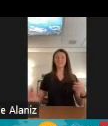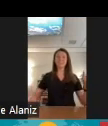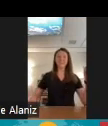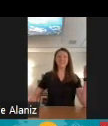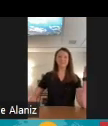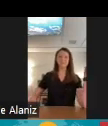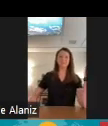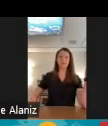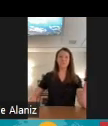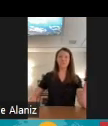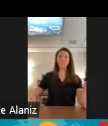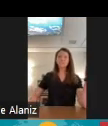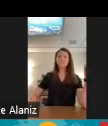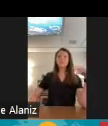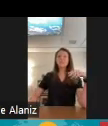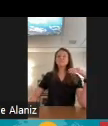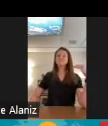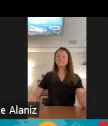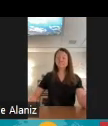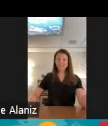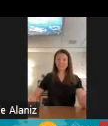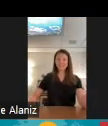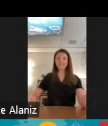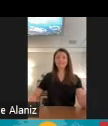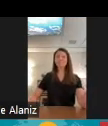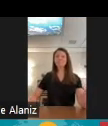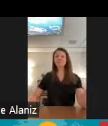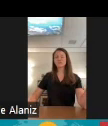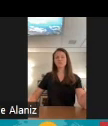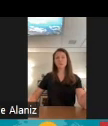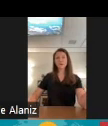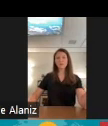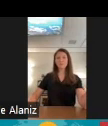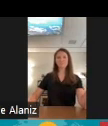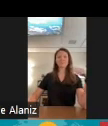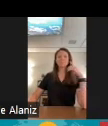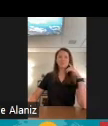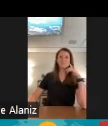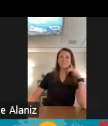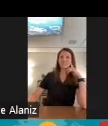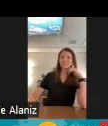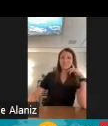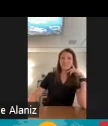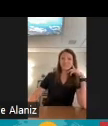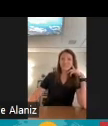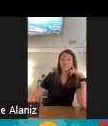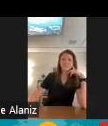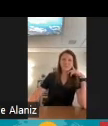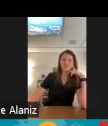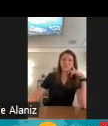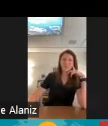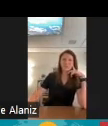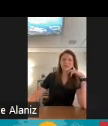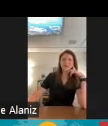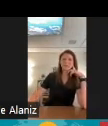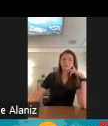then use that as the protocol. So this is evidence-based. It was over 12 weeks, and they were doing 70 minutes twice weekly